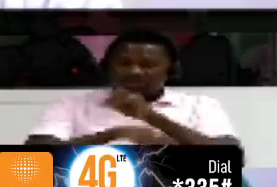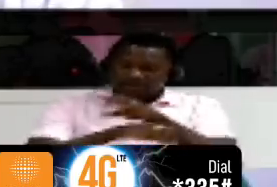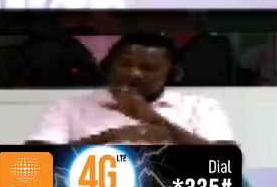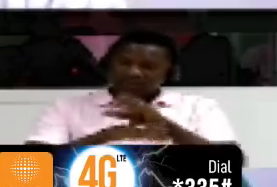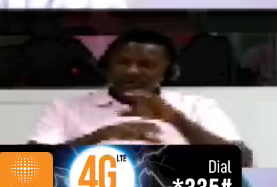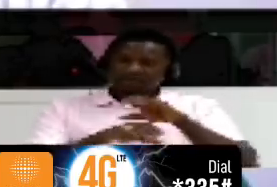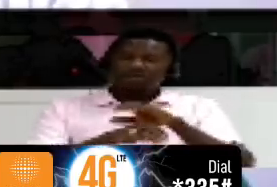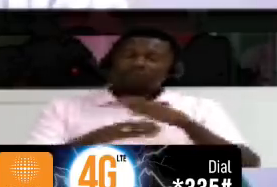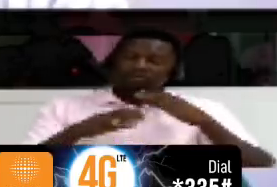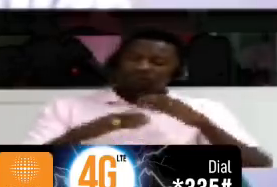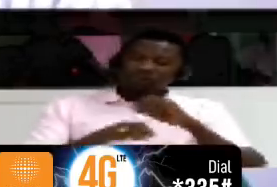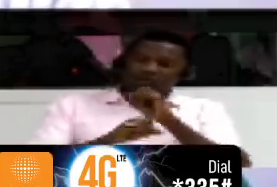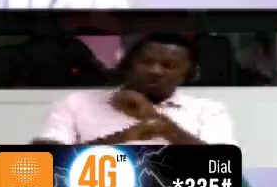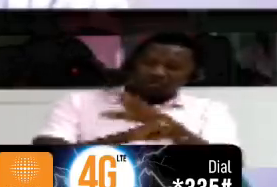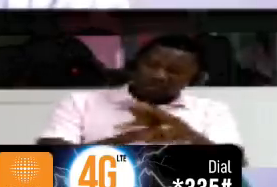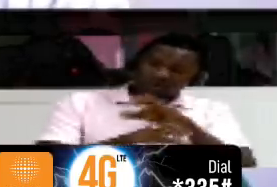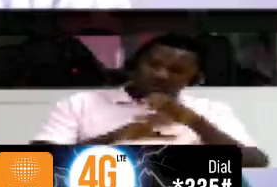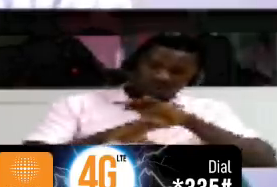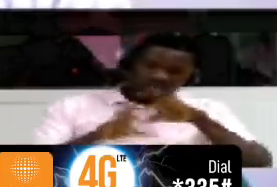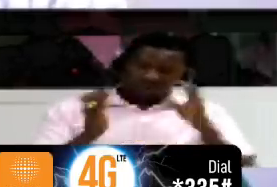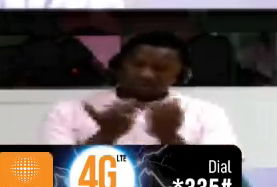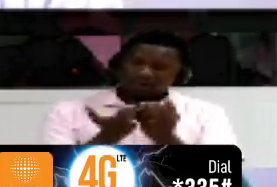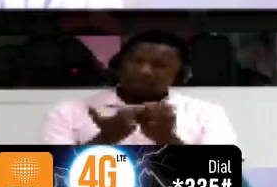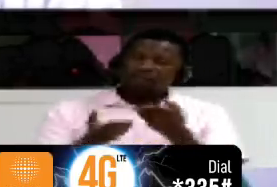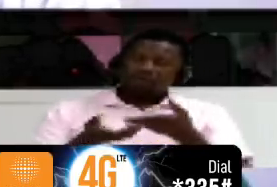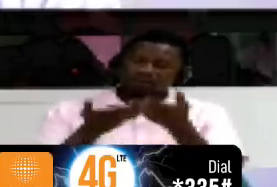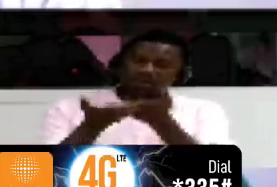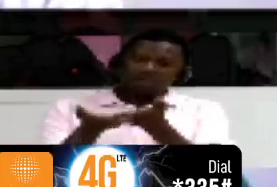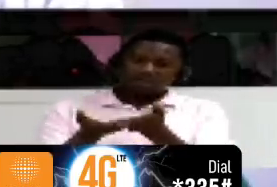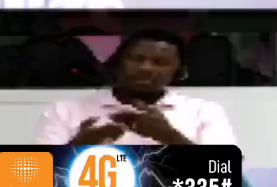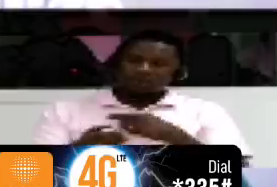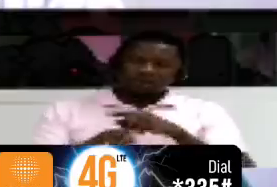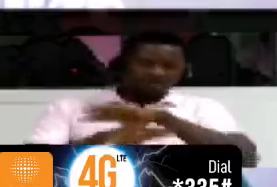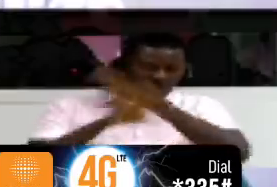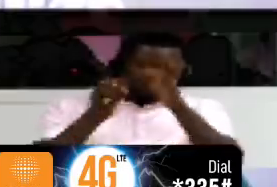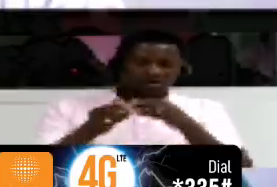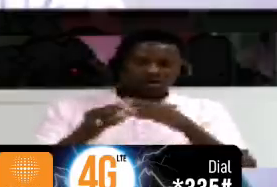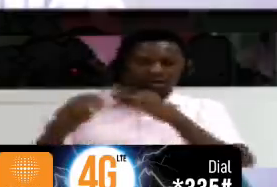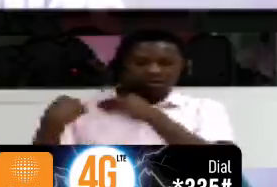to equally take its due process of the whole thing.